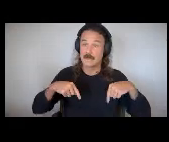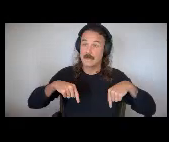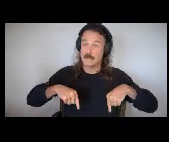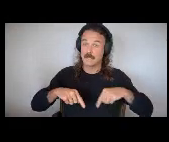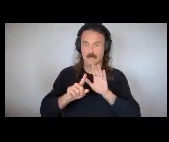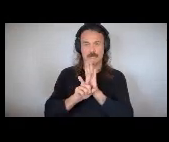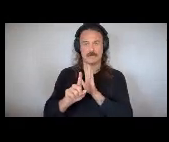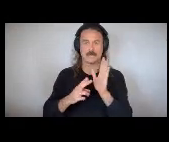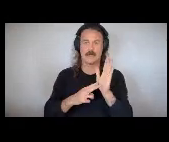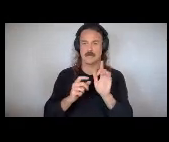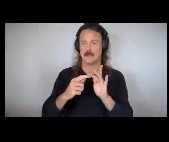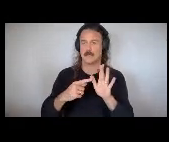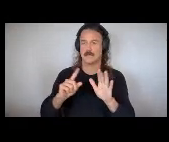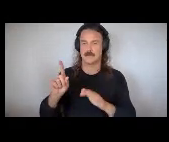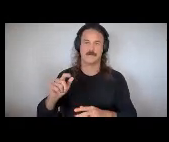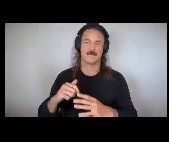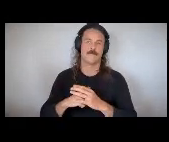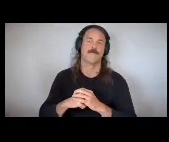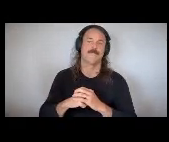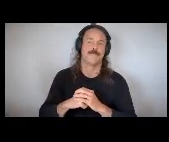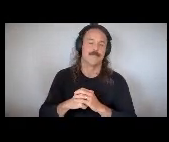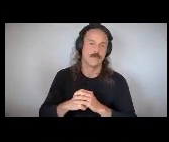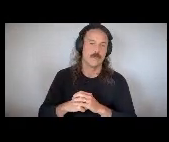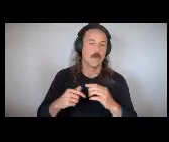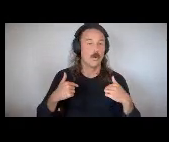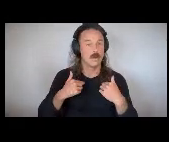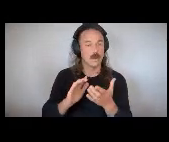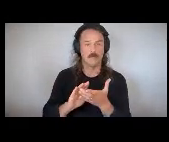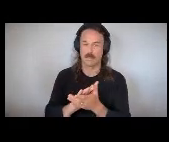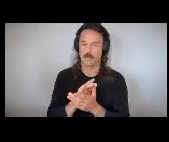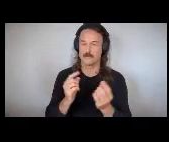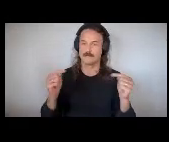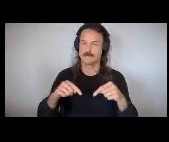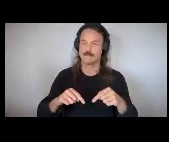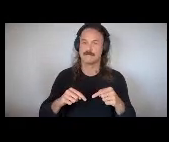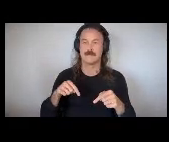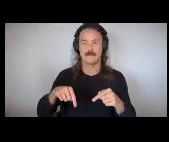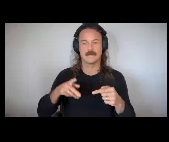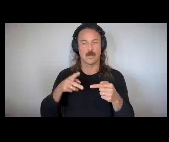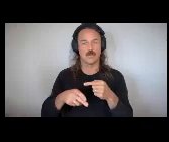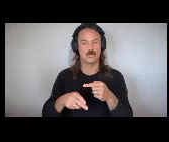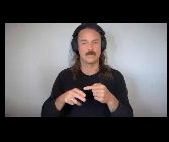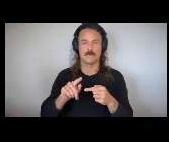agency, and we're really pleased to be here at the launch. I'm